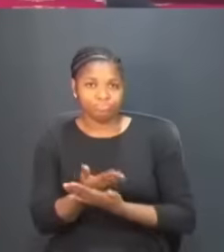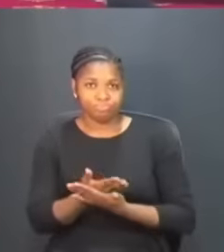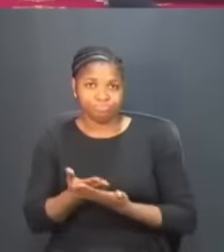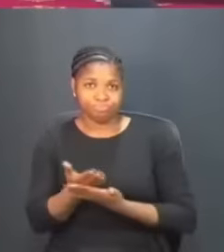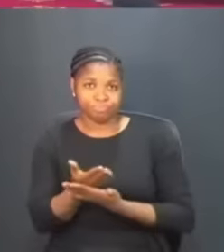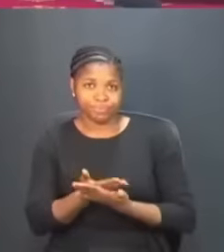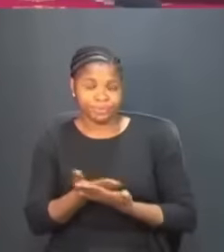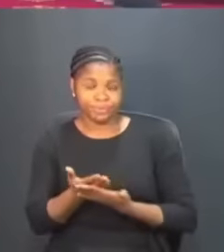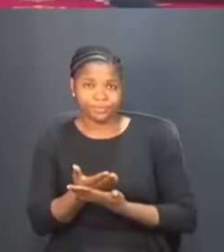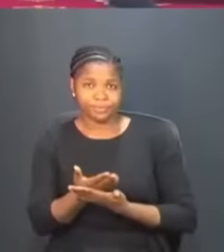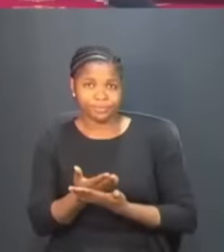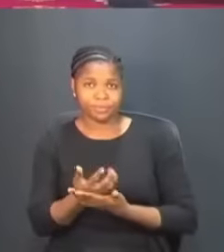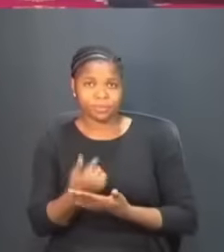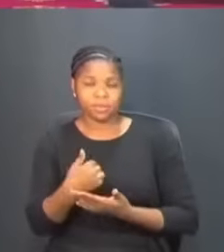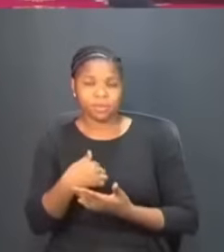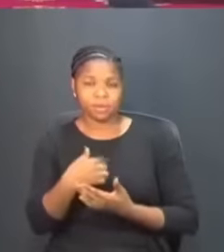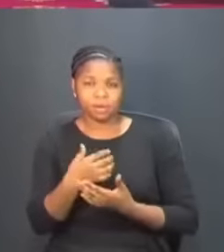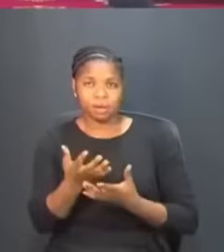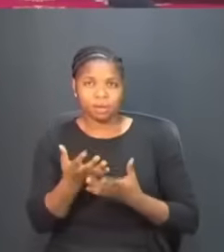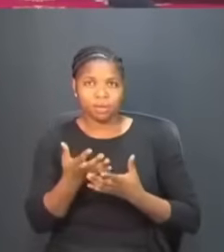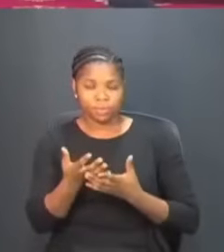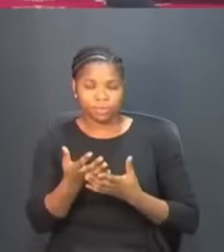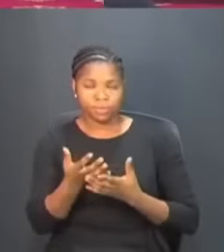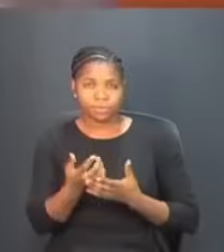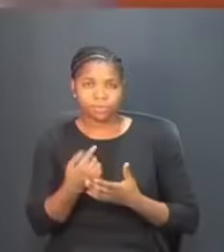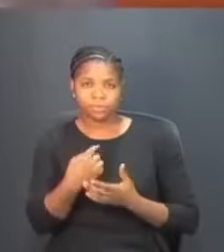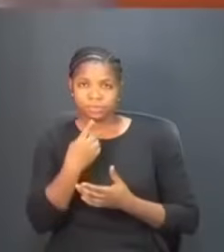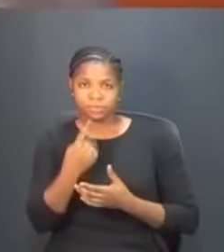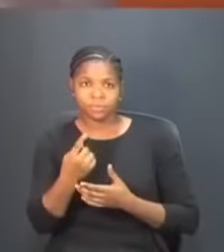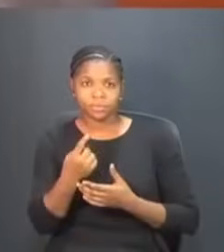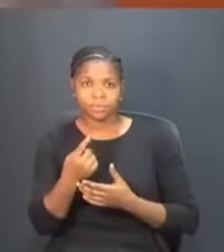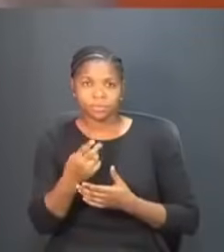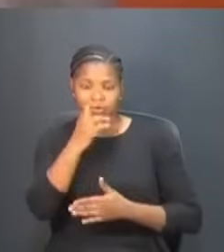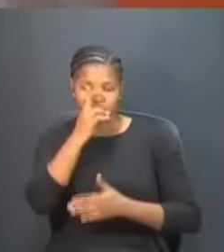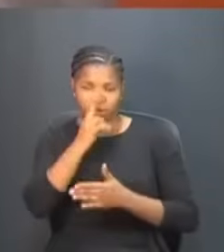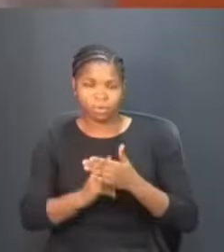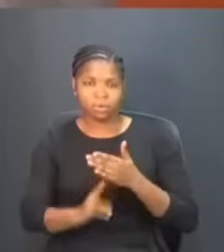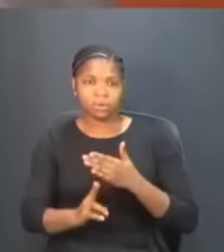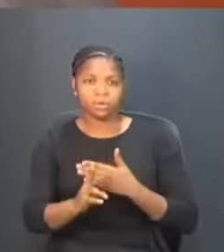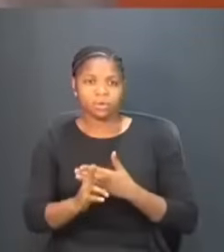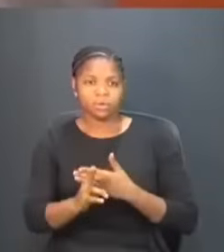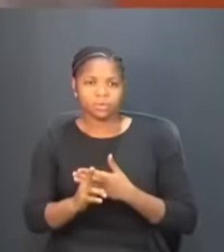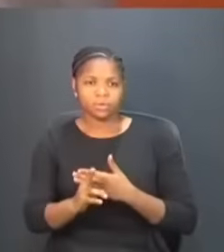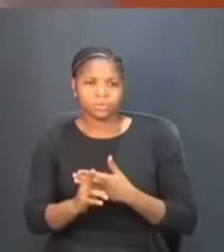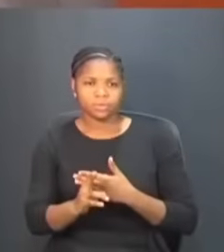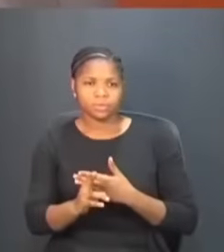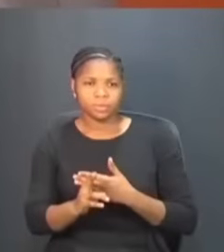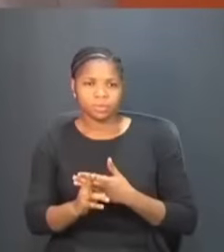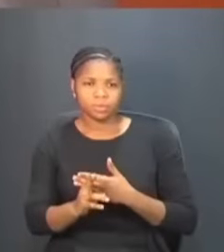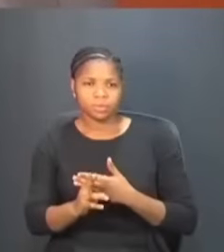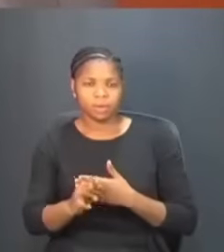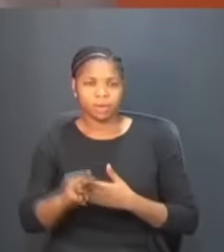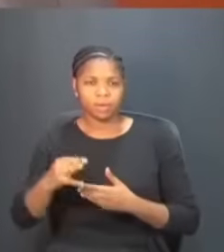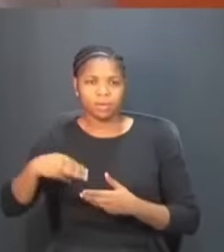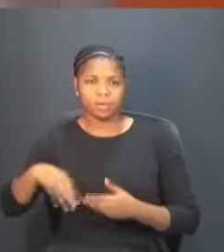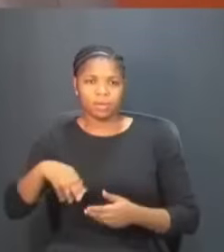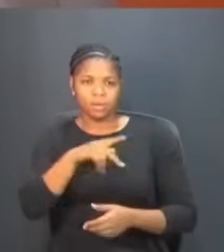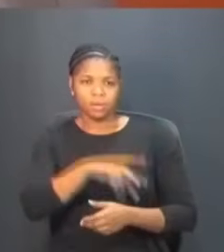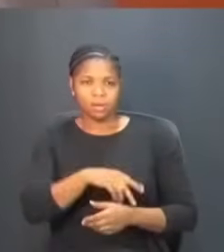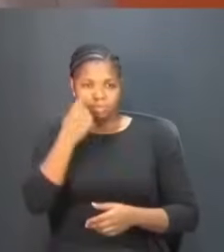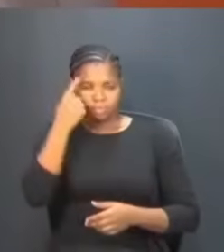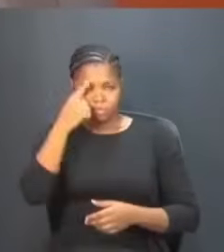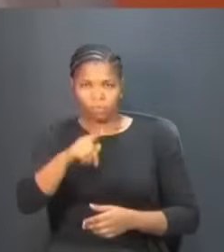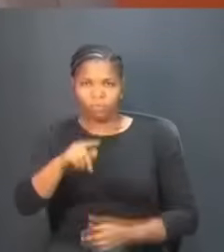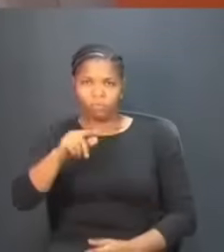regards to our honorable member of Tagwan, Honorable He's a very senior person in this